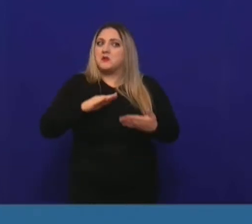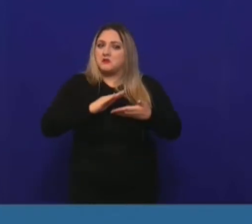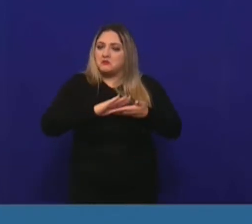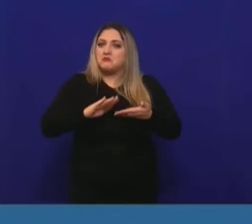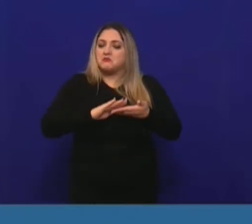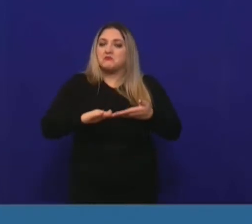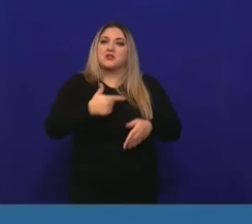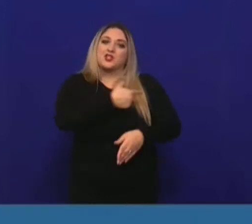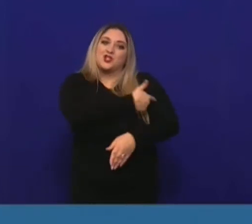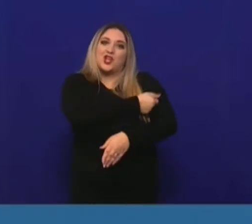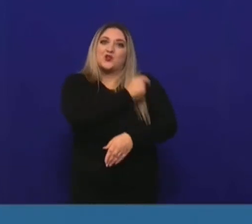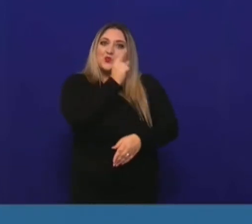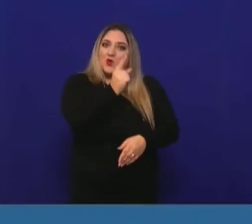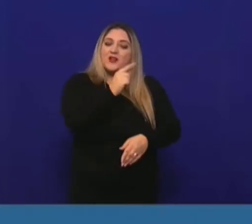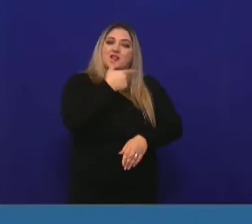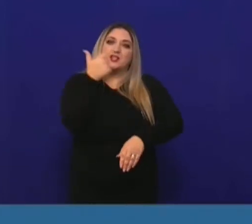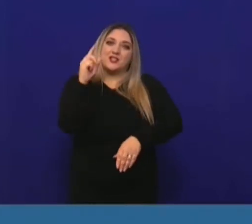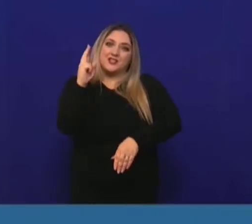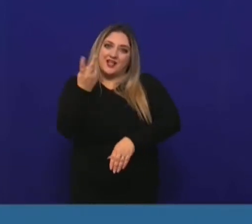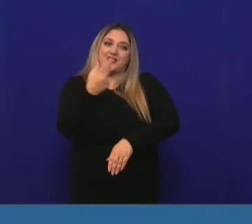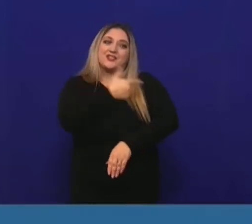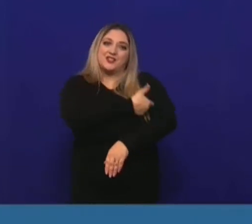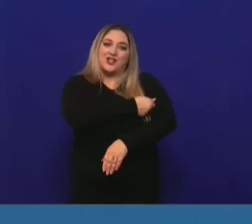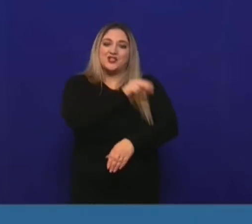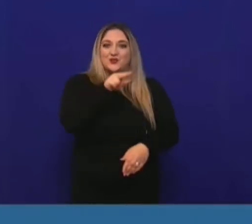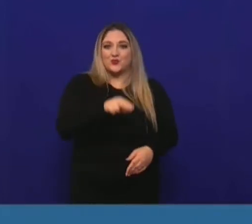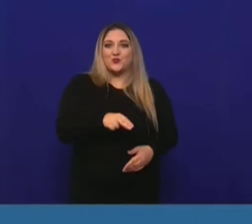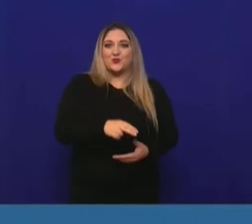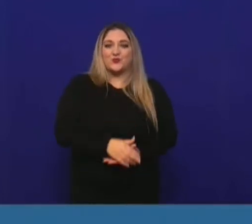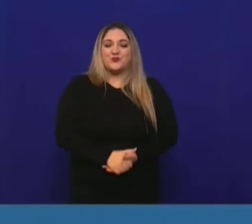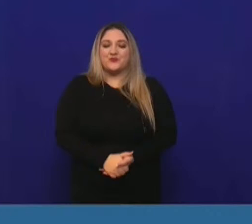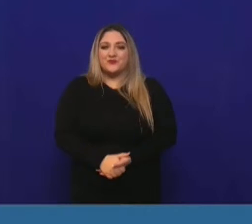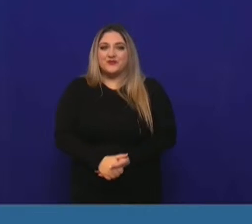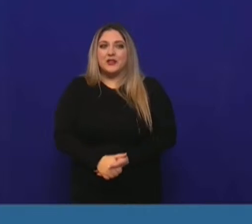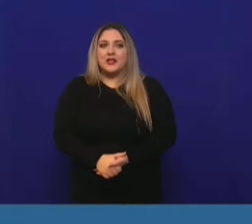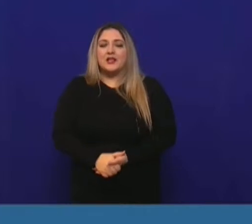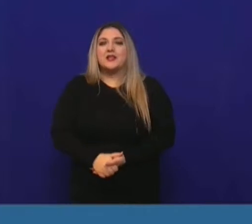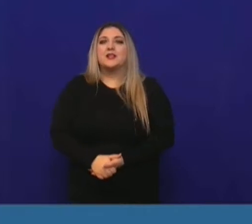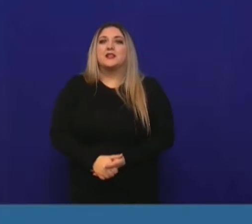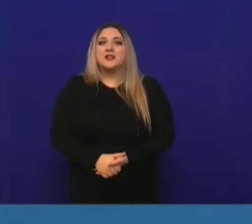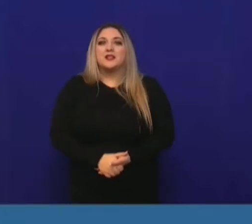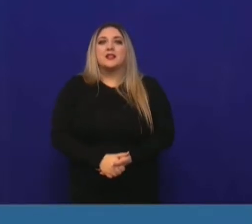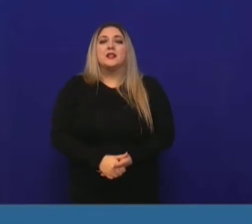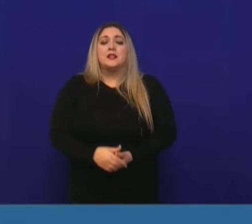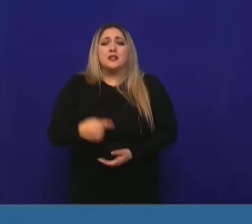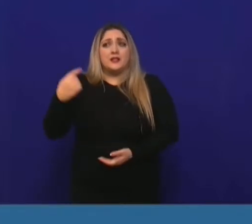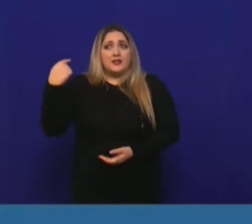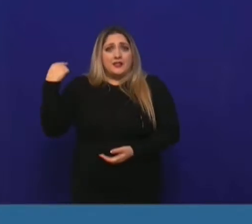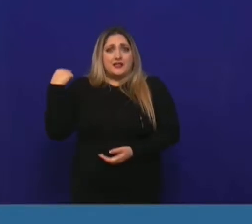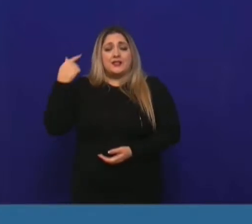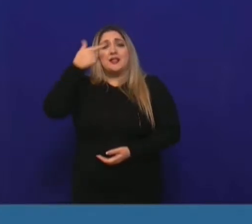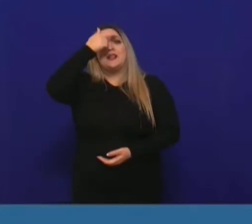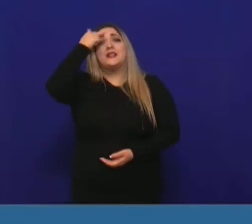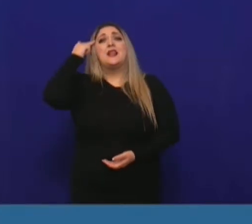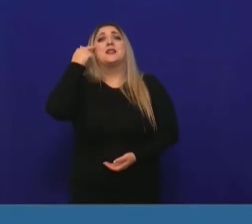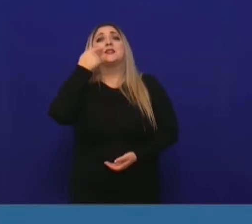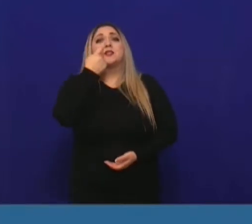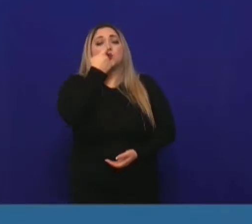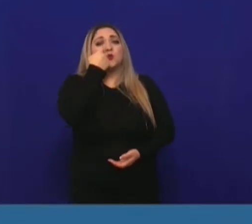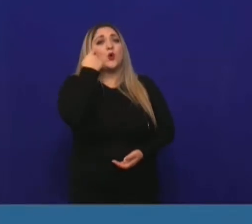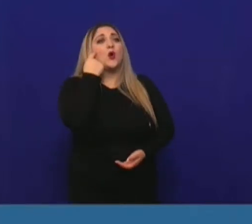well. The current situation is that from yesterday's 3,280 tests, we